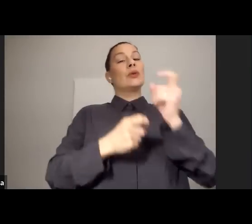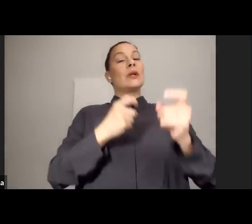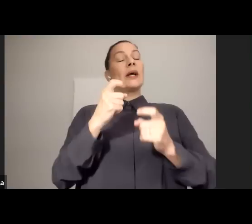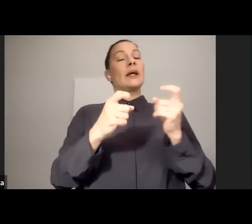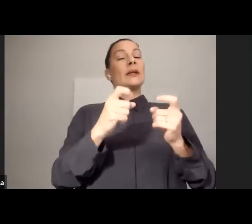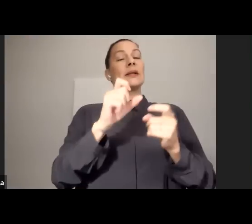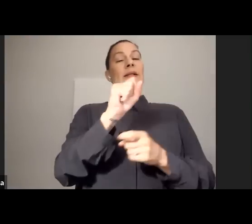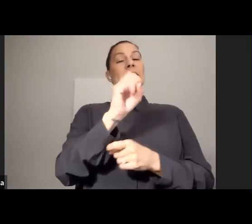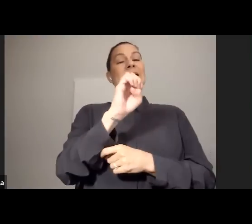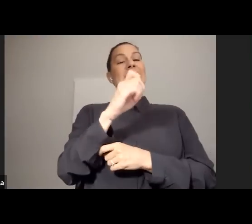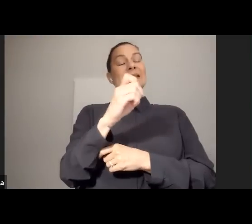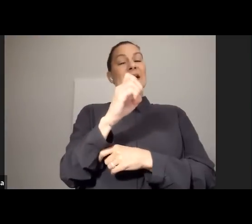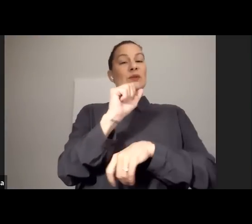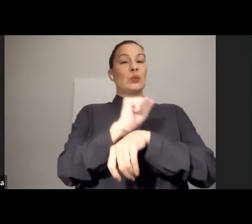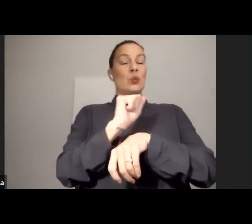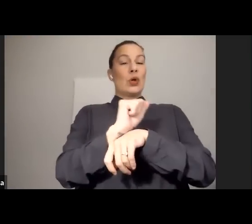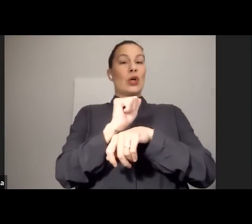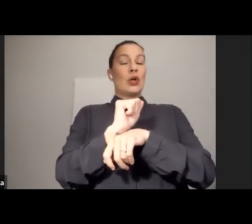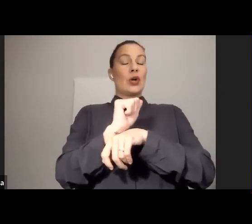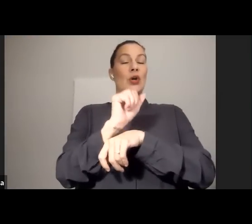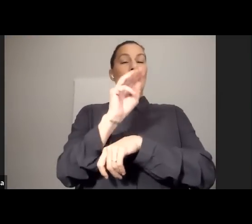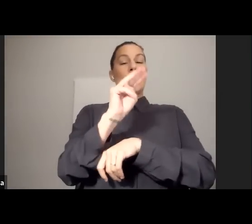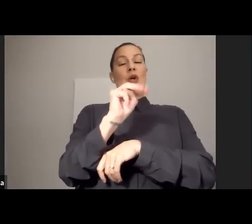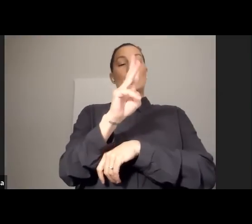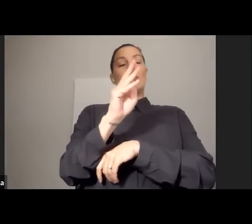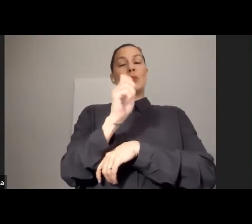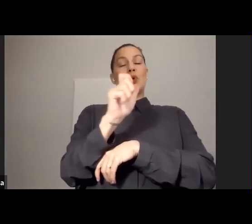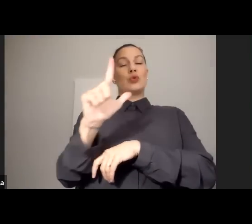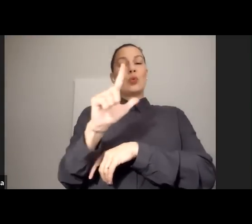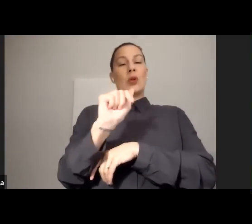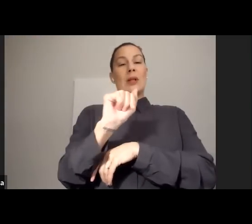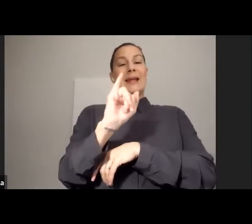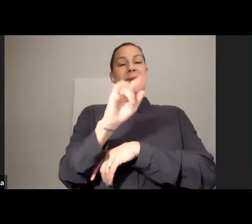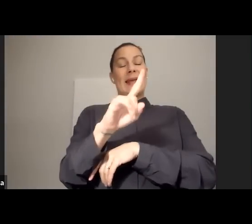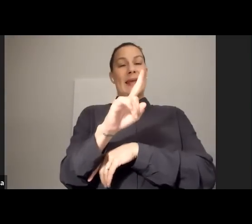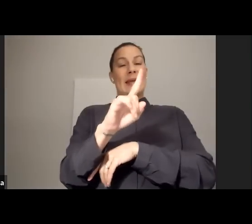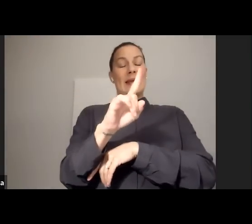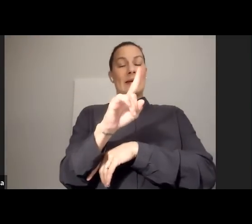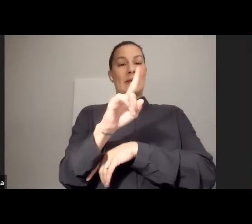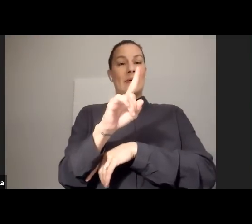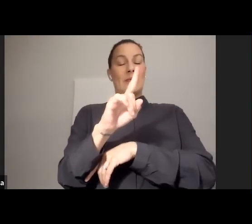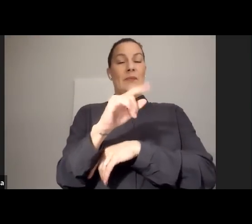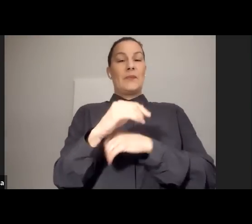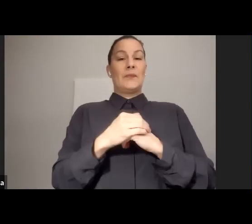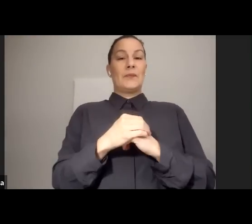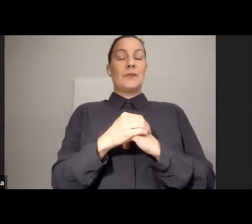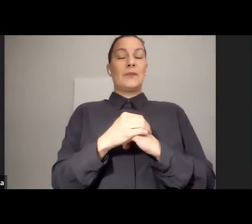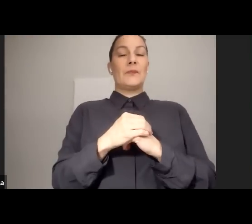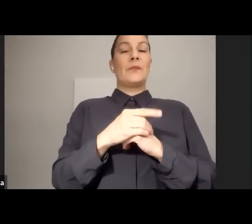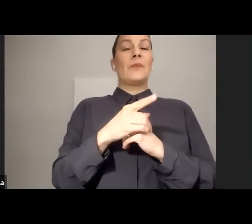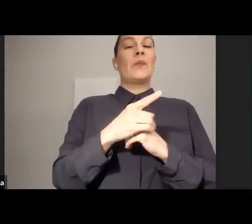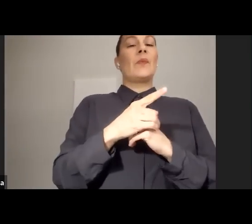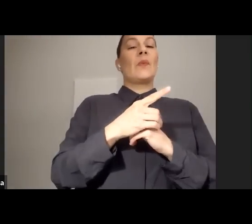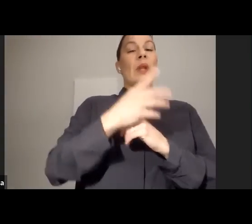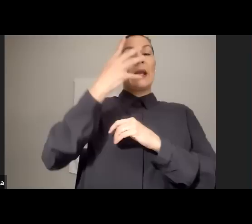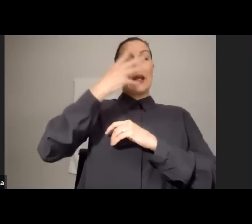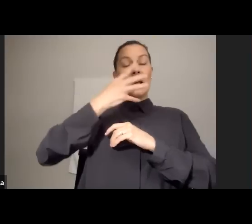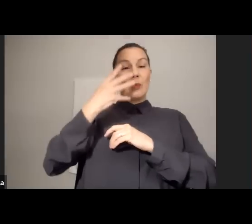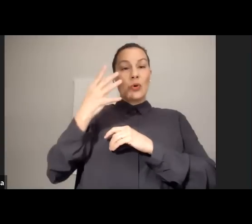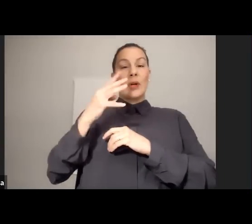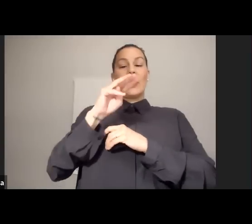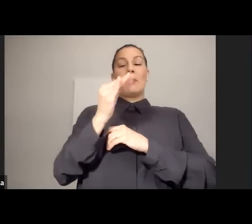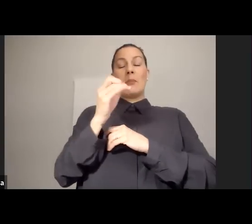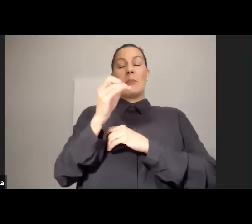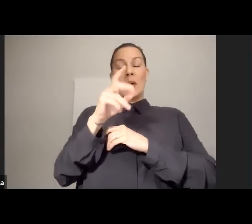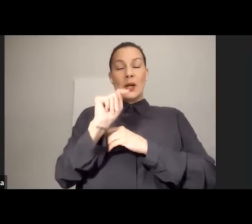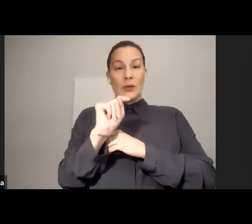aid efforts. These are some of the only resources that sex workers, especially immigrant and migrant sex workers, have during